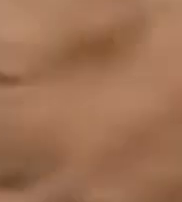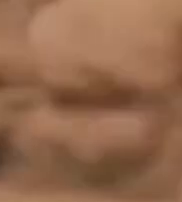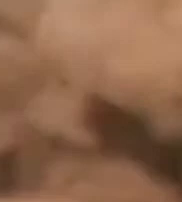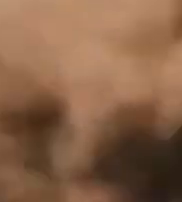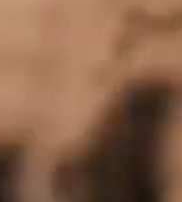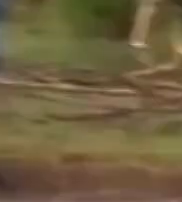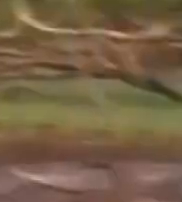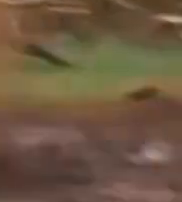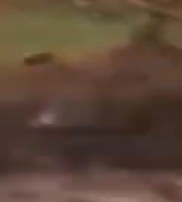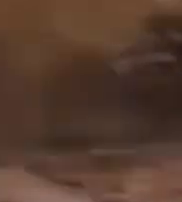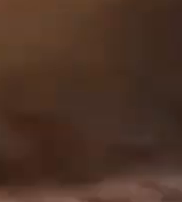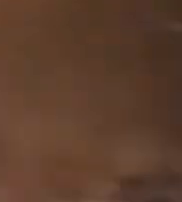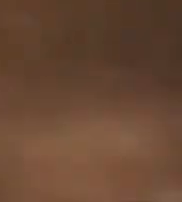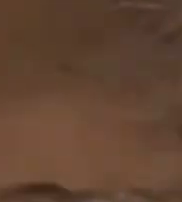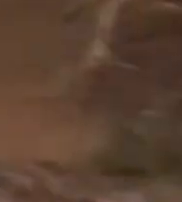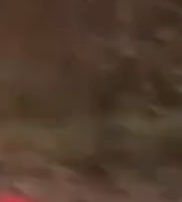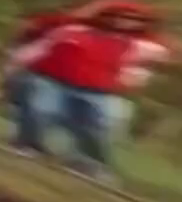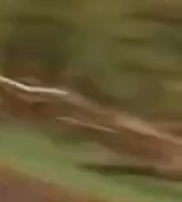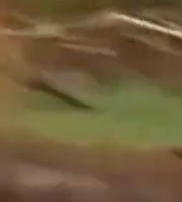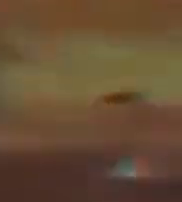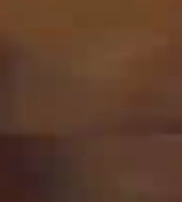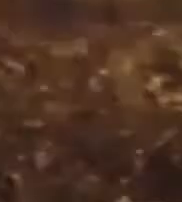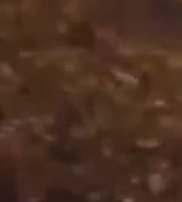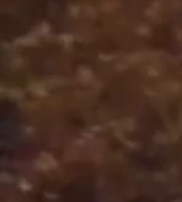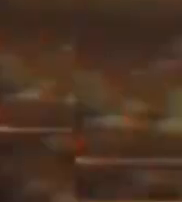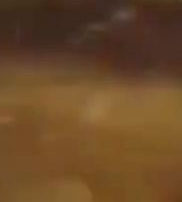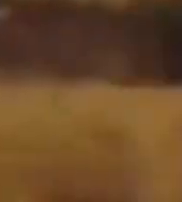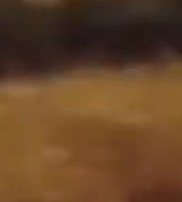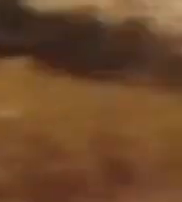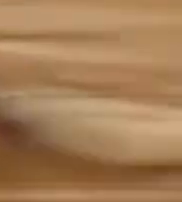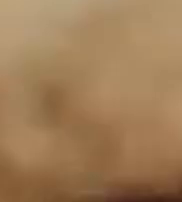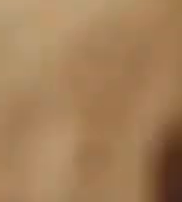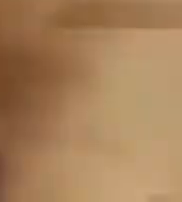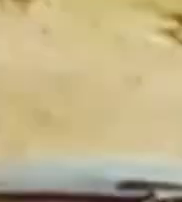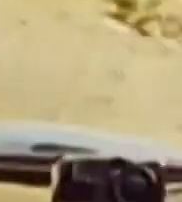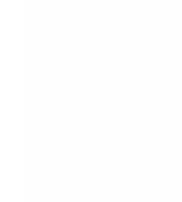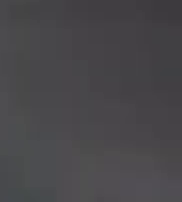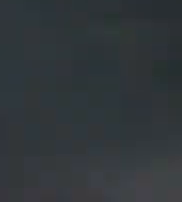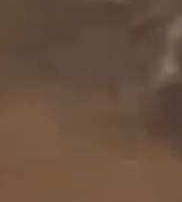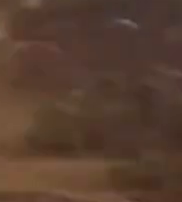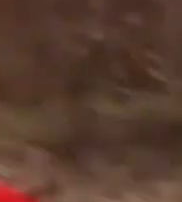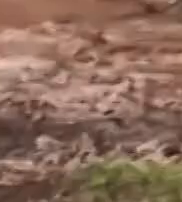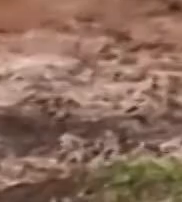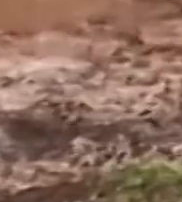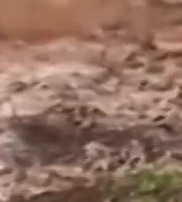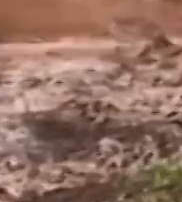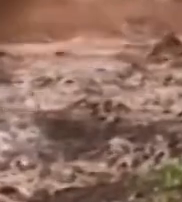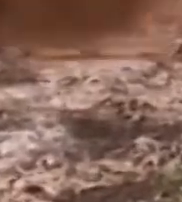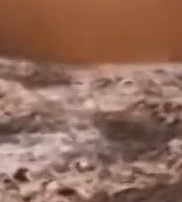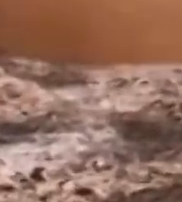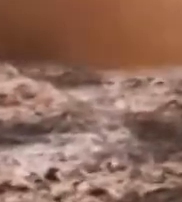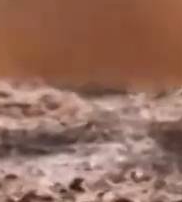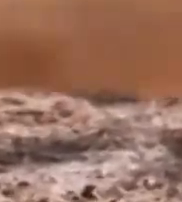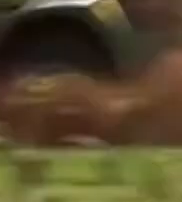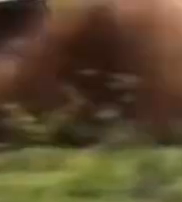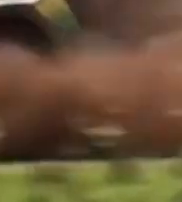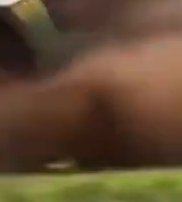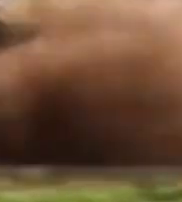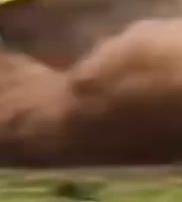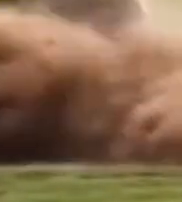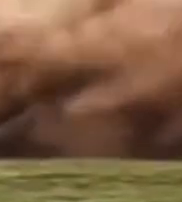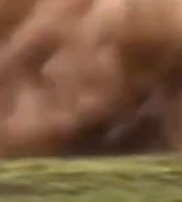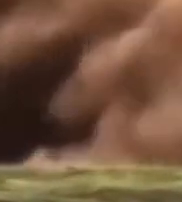speeds. Experience the thrills, adrenaline, drama and excitement as man and machine